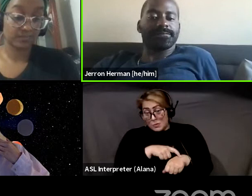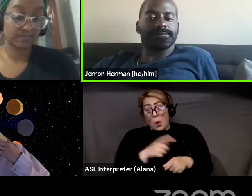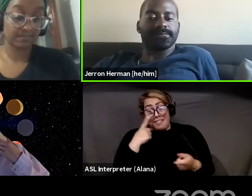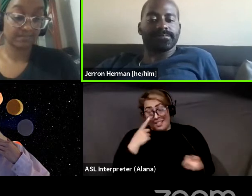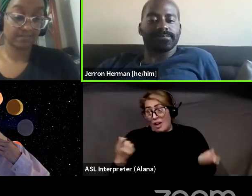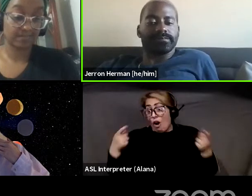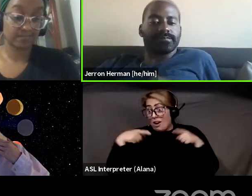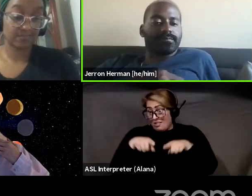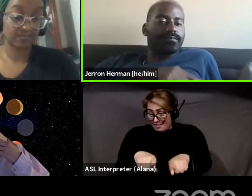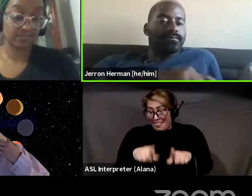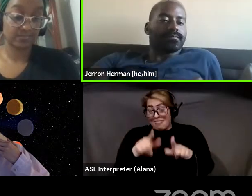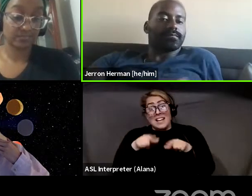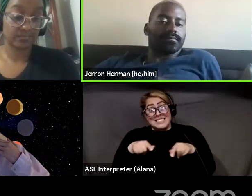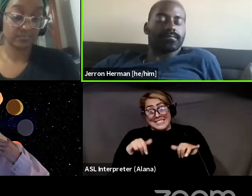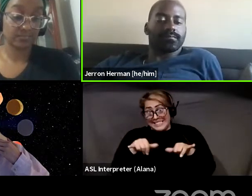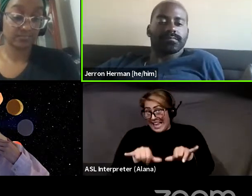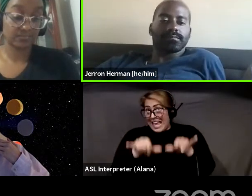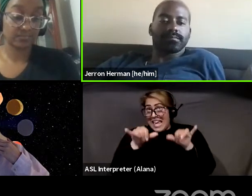thought.